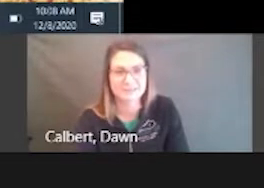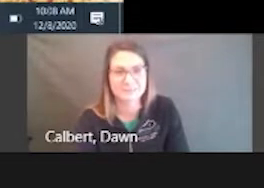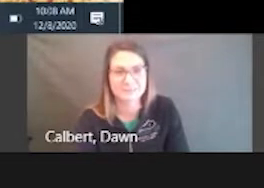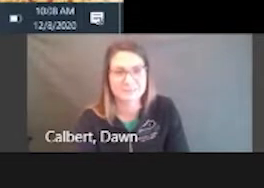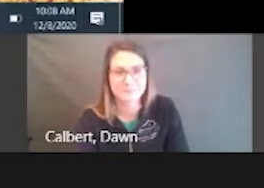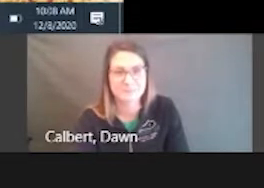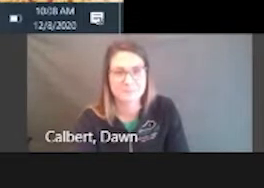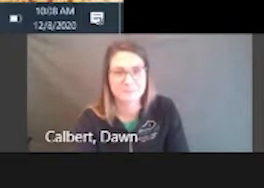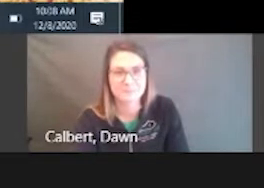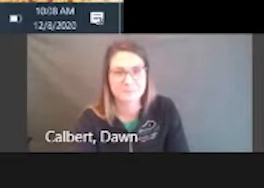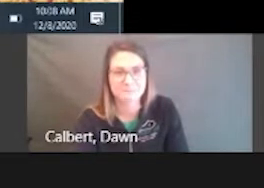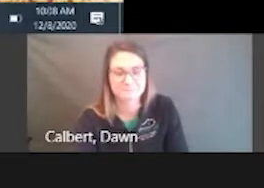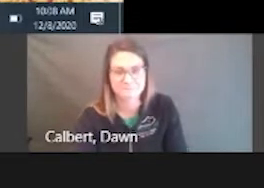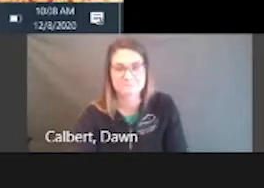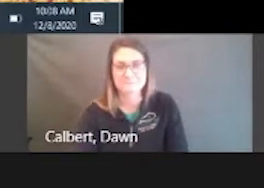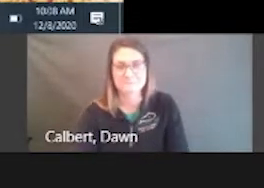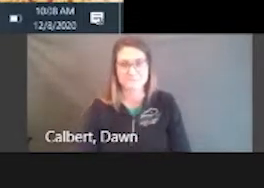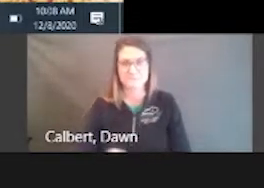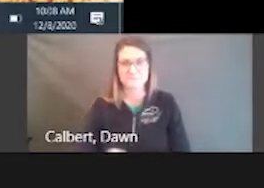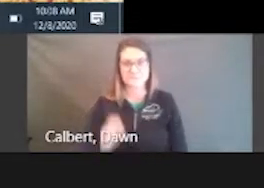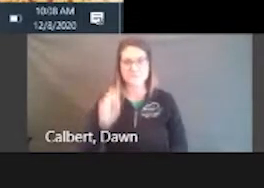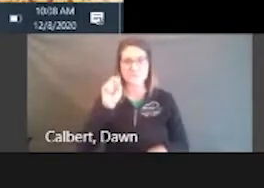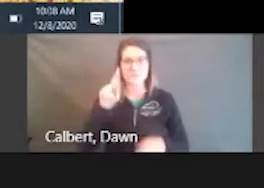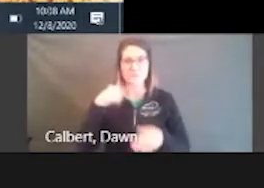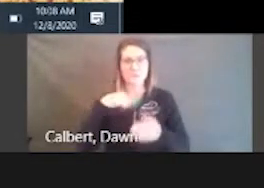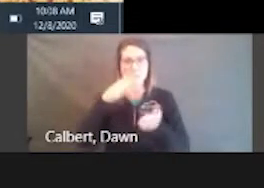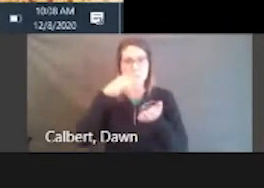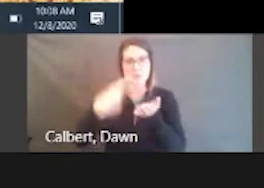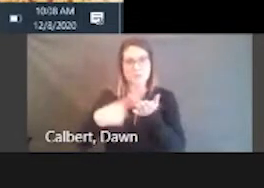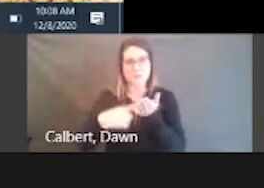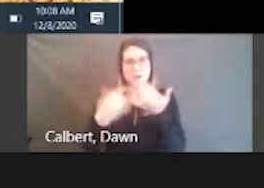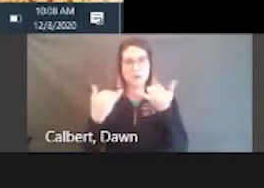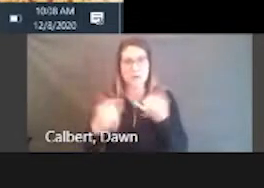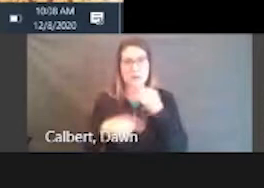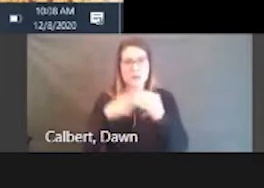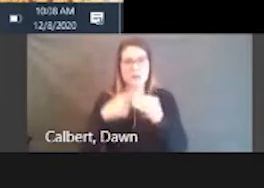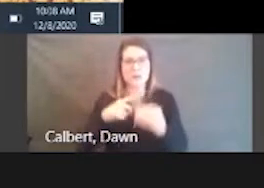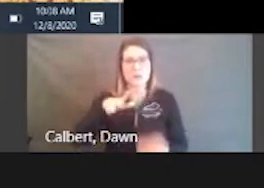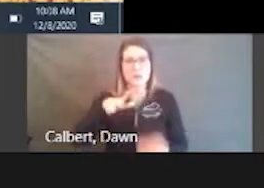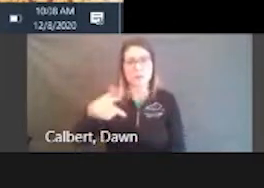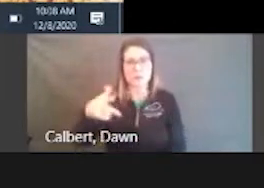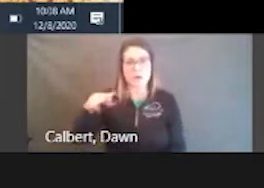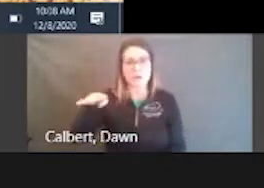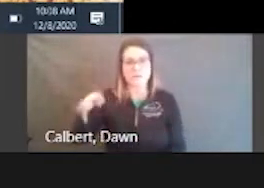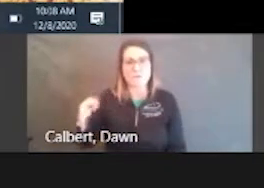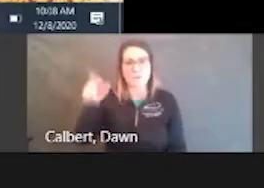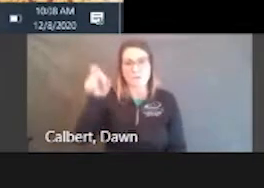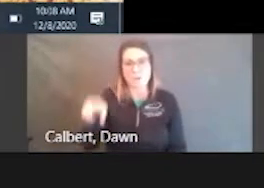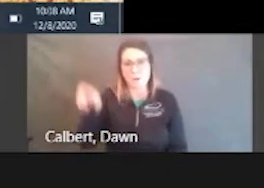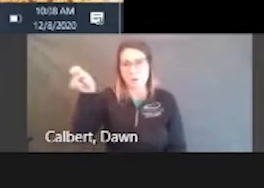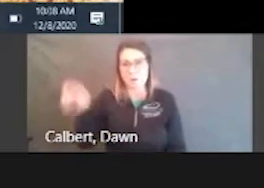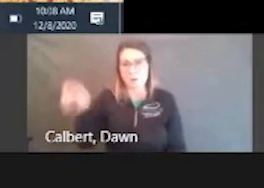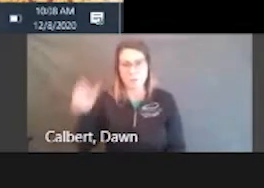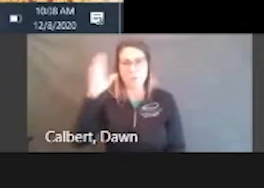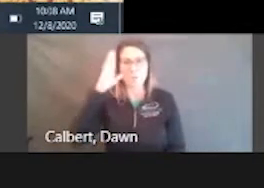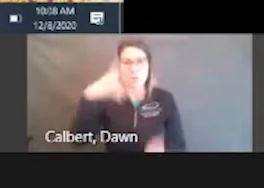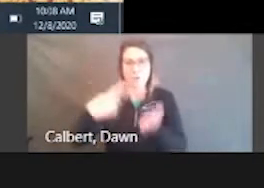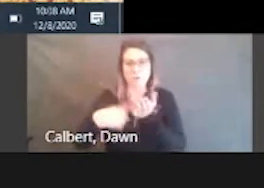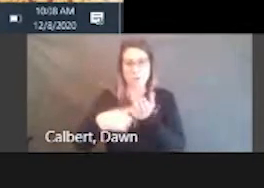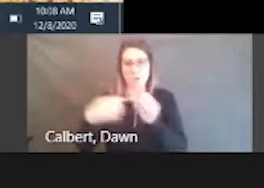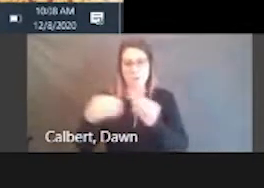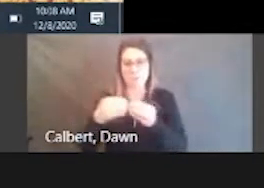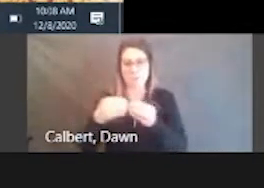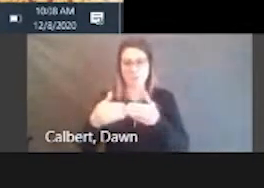column, we're gonna talk more about the third and fourth column. So you can start on that, but we're gonna talk a little bit more about that before we go to that next